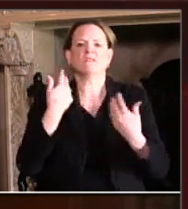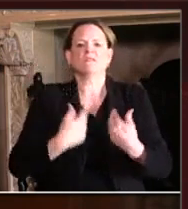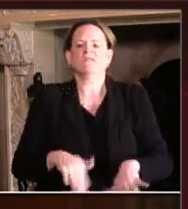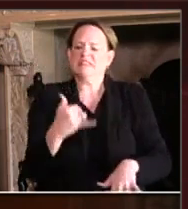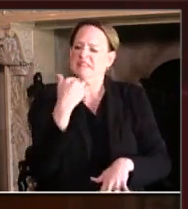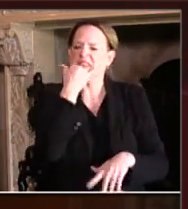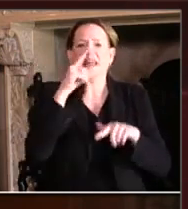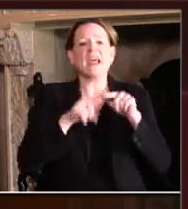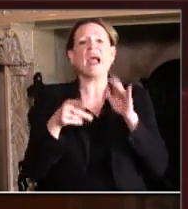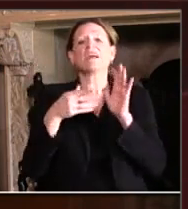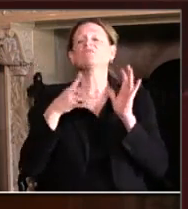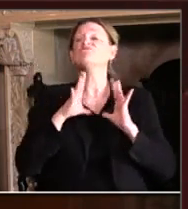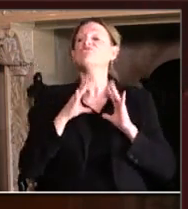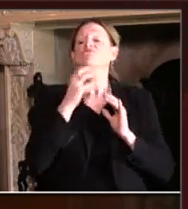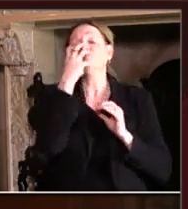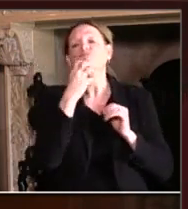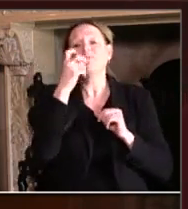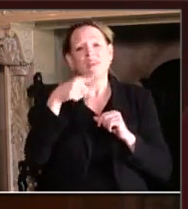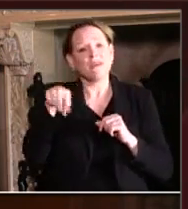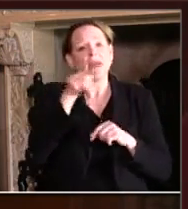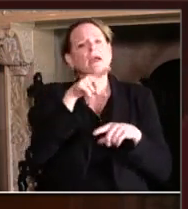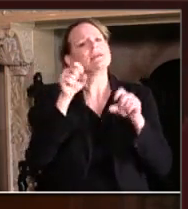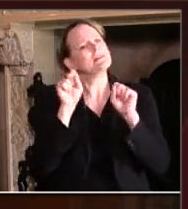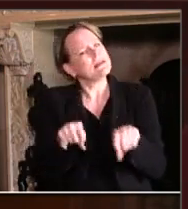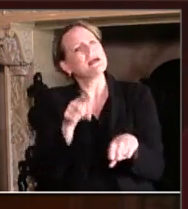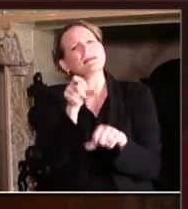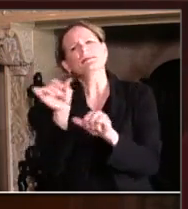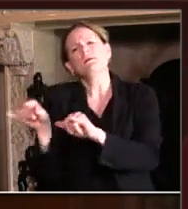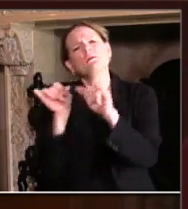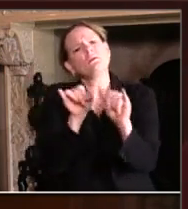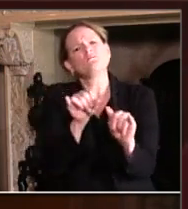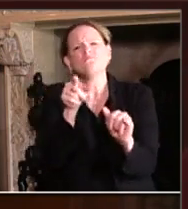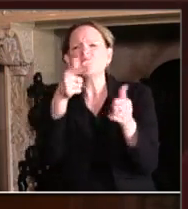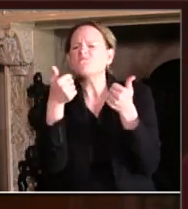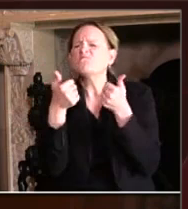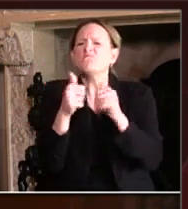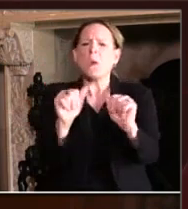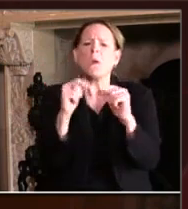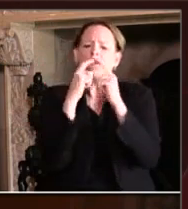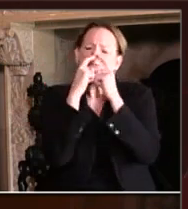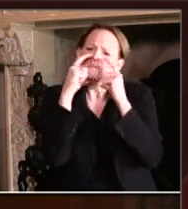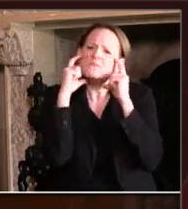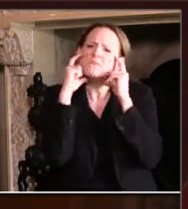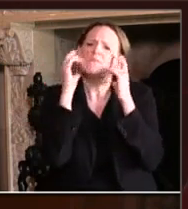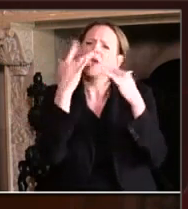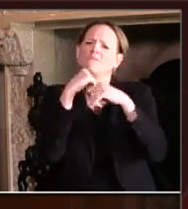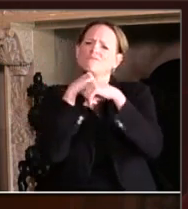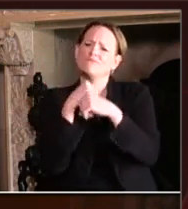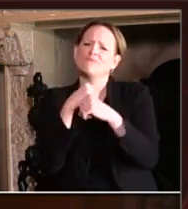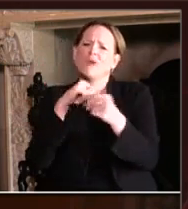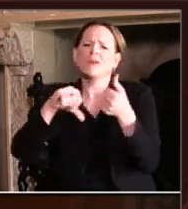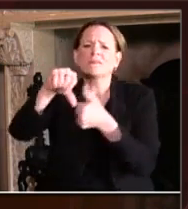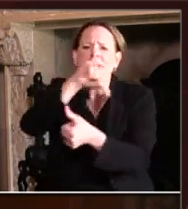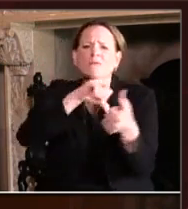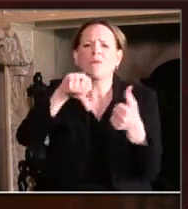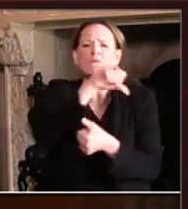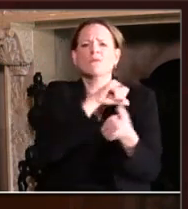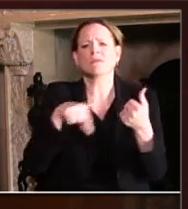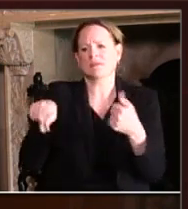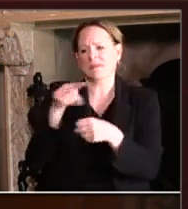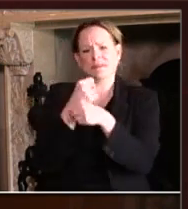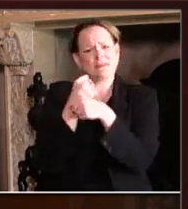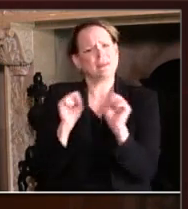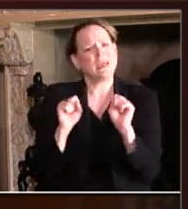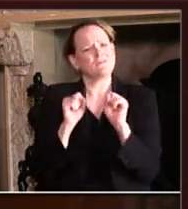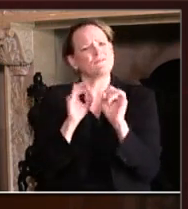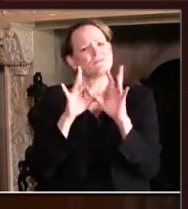safe and healthy to keep our communities going. And they need us to help them stay safe by limiting spread of the disease.